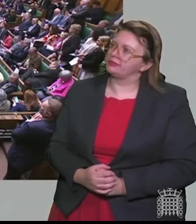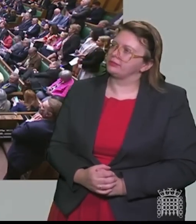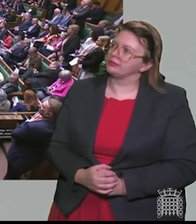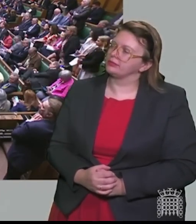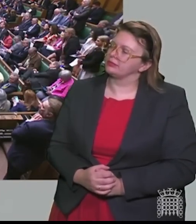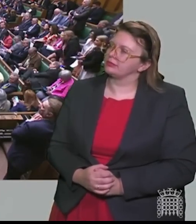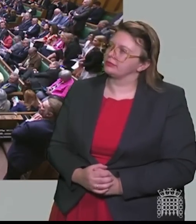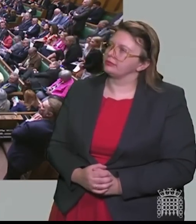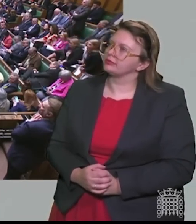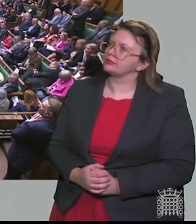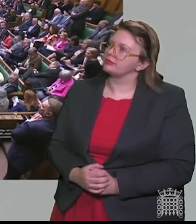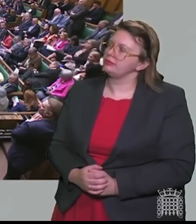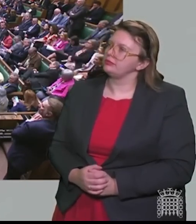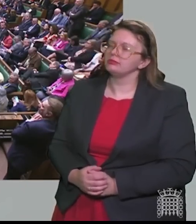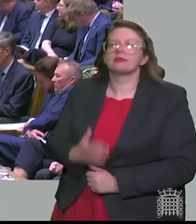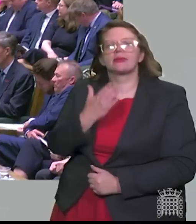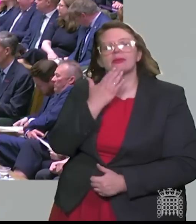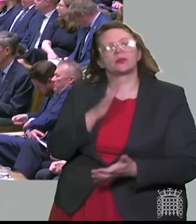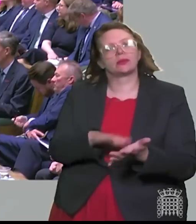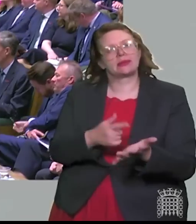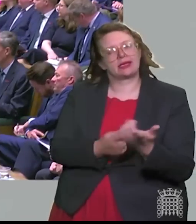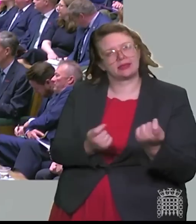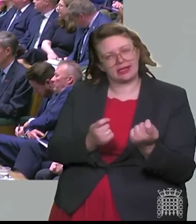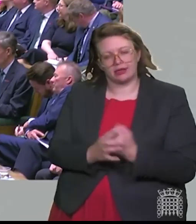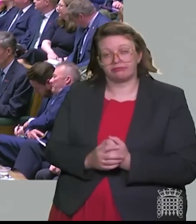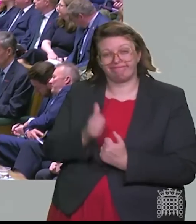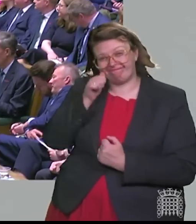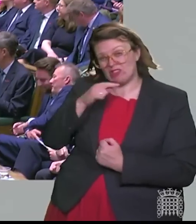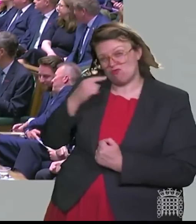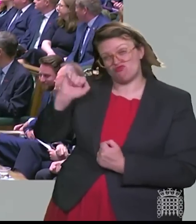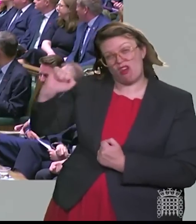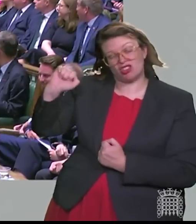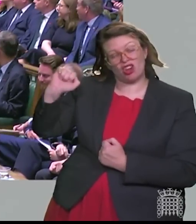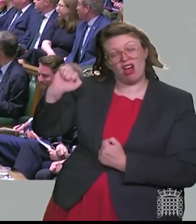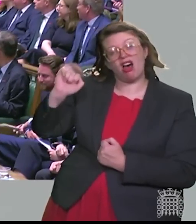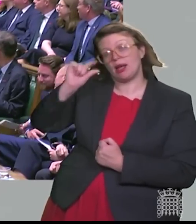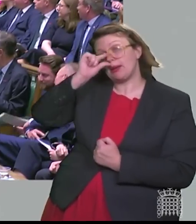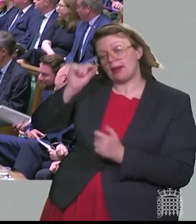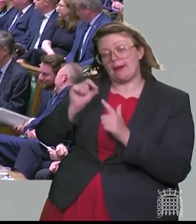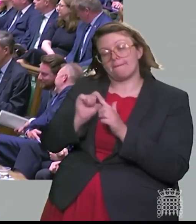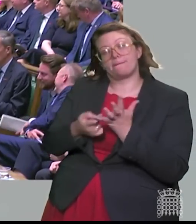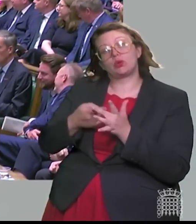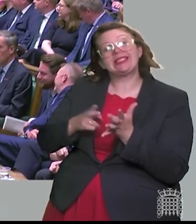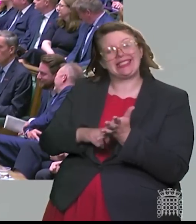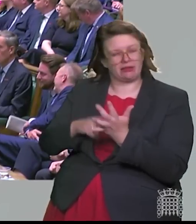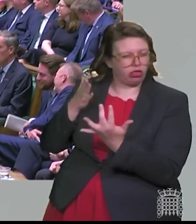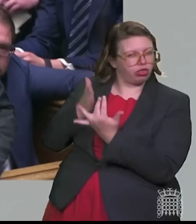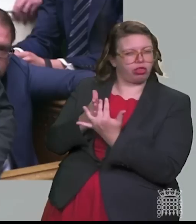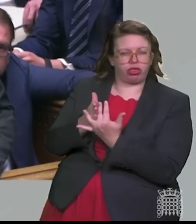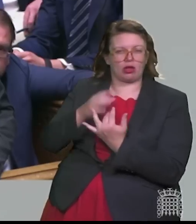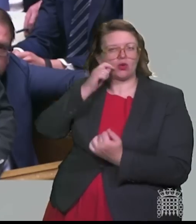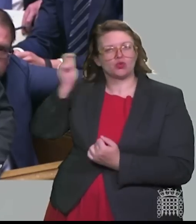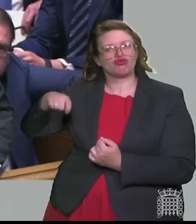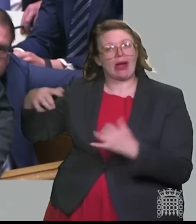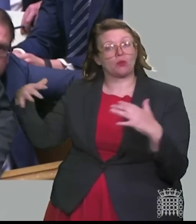Thank you, Mr. Speaker. We have all witnessed how Putin is carrying out his savage war against Ukraine.